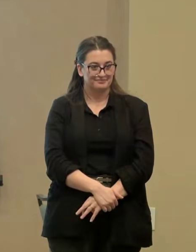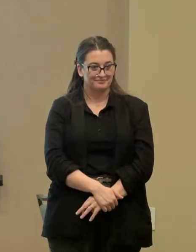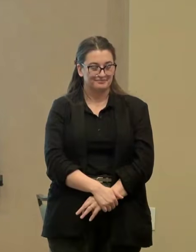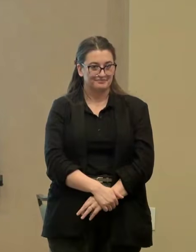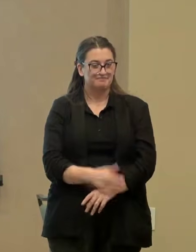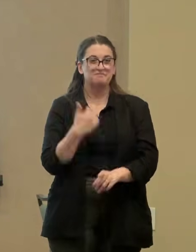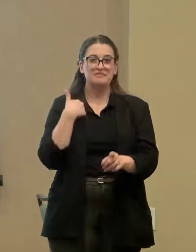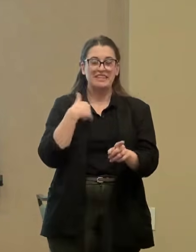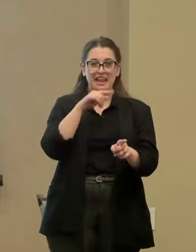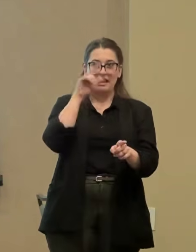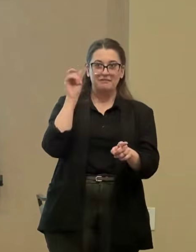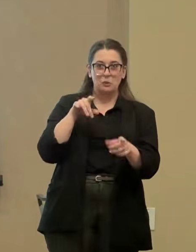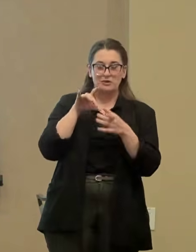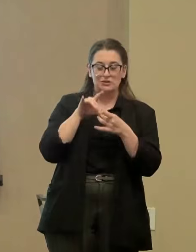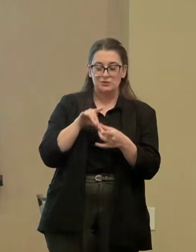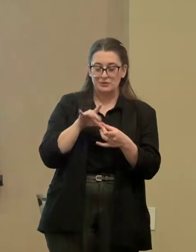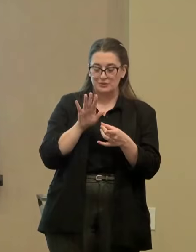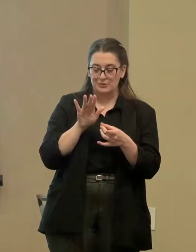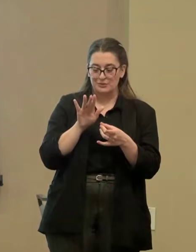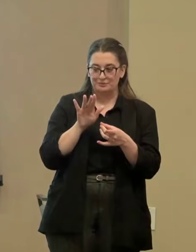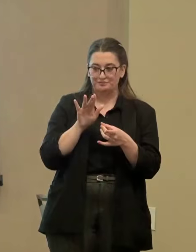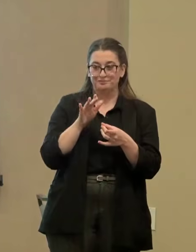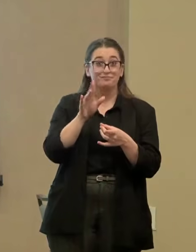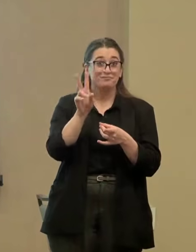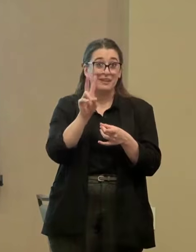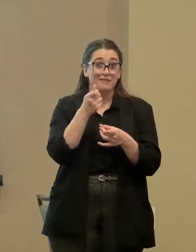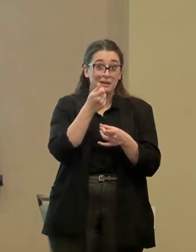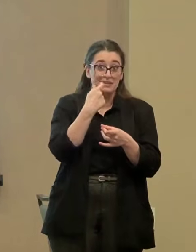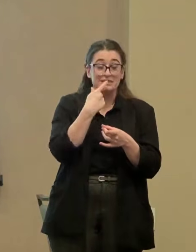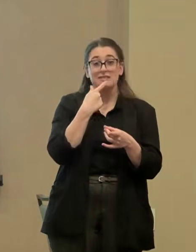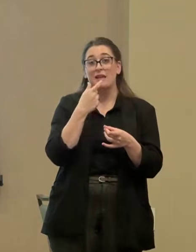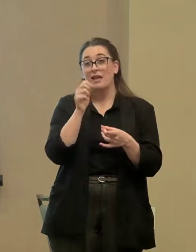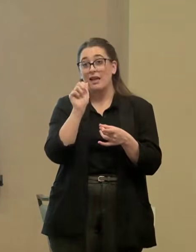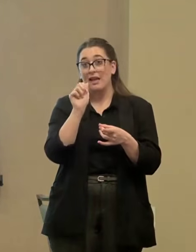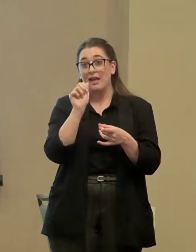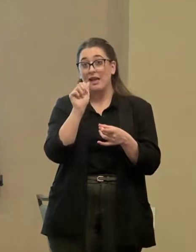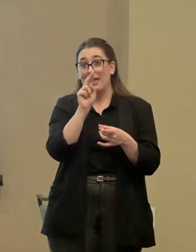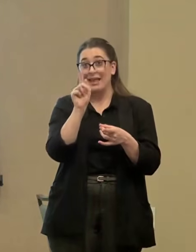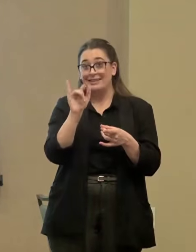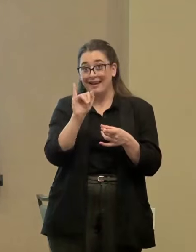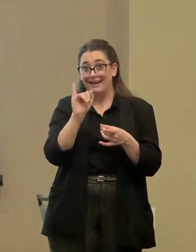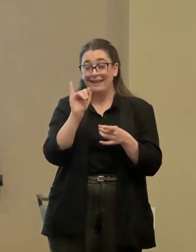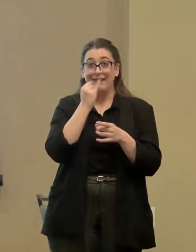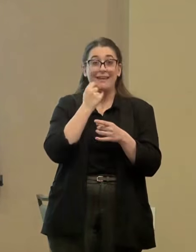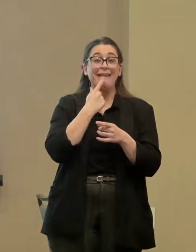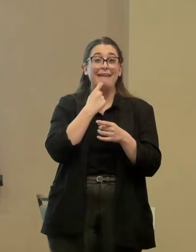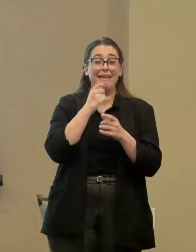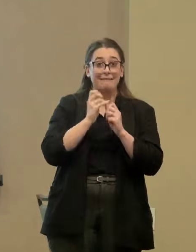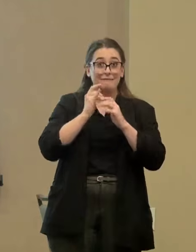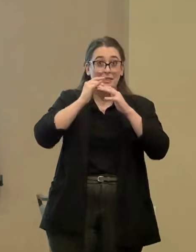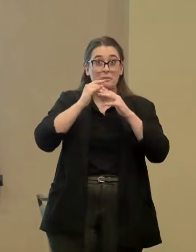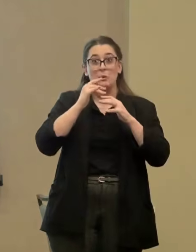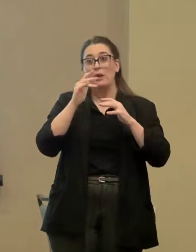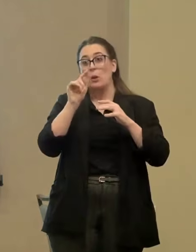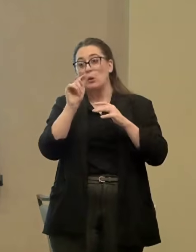I have a question in regards to taking vitamins, like anti-inflammatory vitamins like zinc, taking zinc or taking